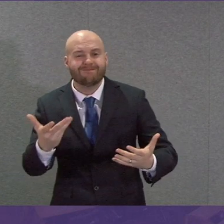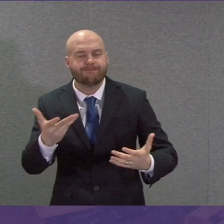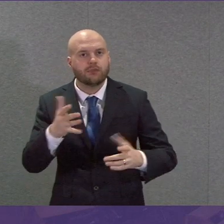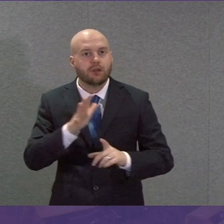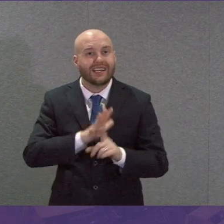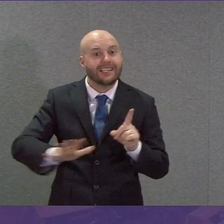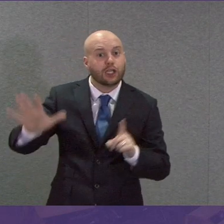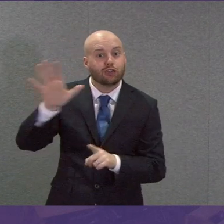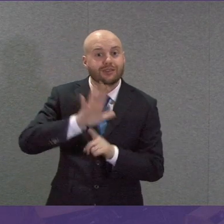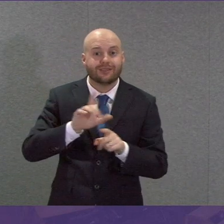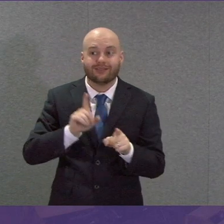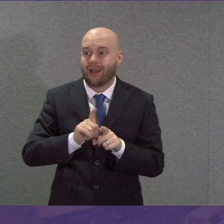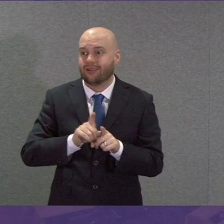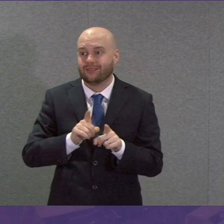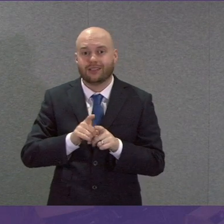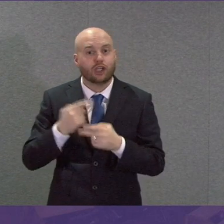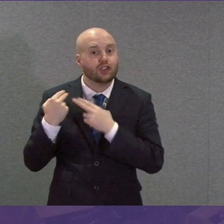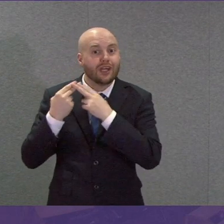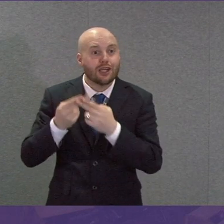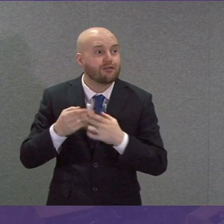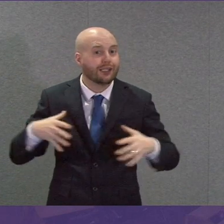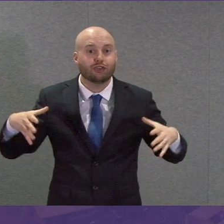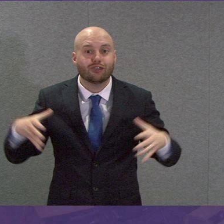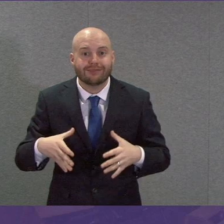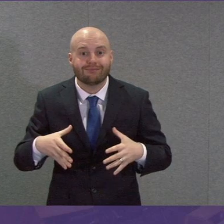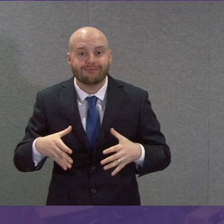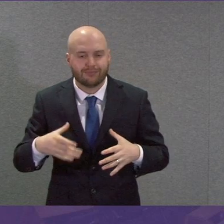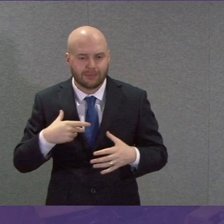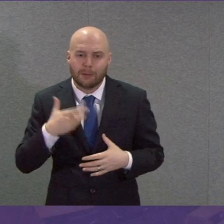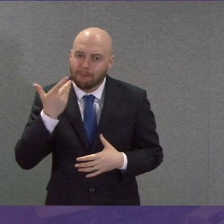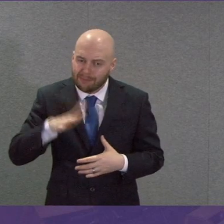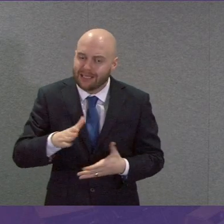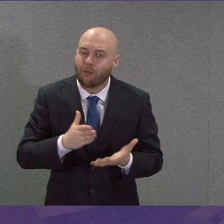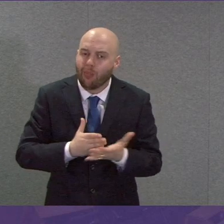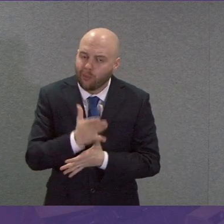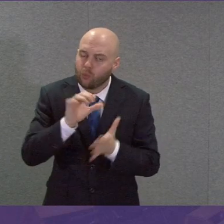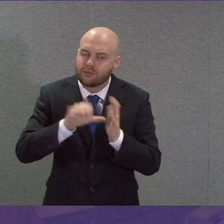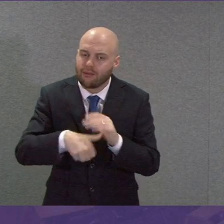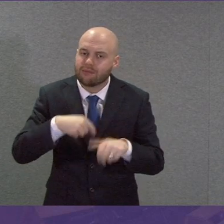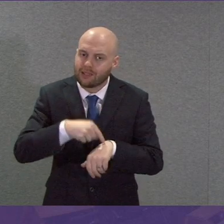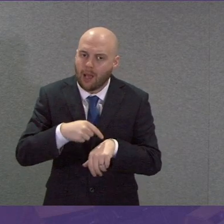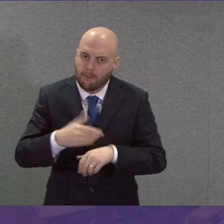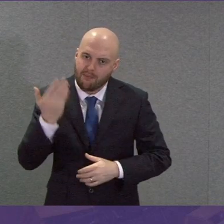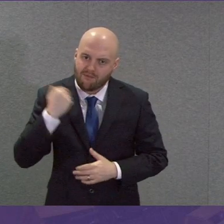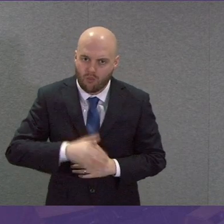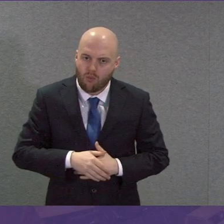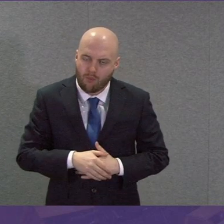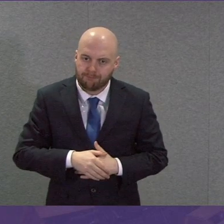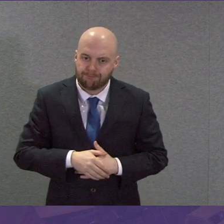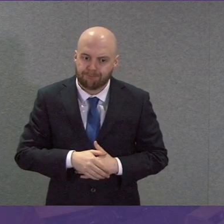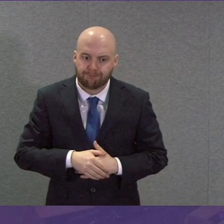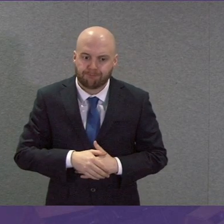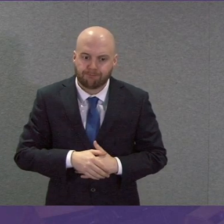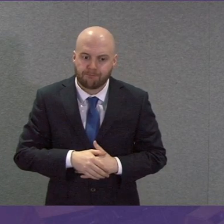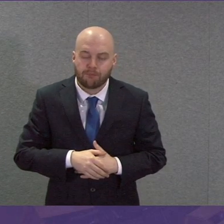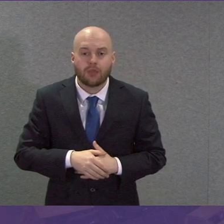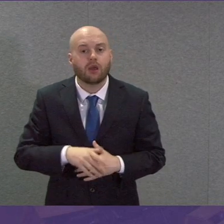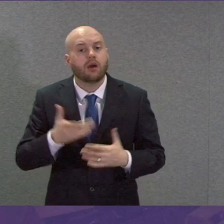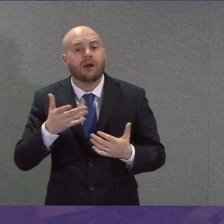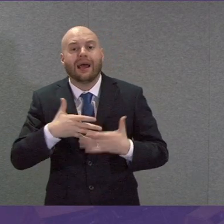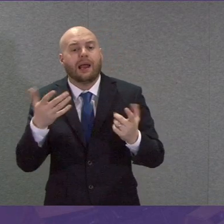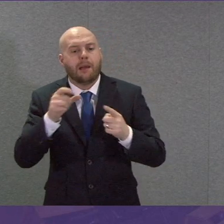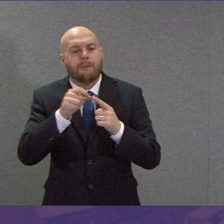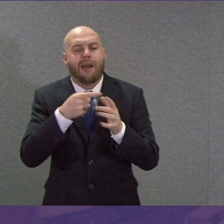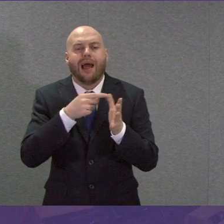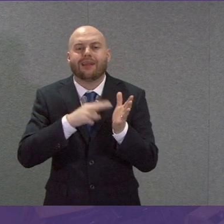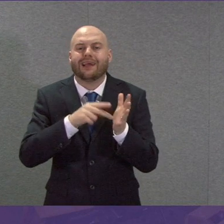we have been here before. The experience of pandemics is not a modern one, but a very ancient one. Again and again, humanity